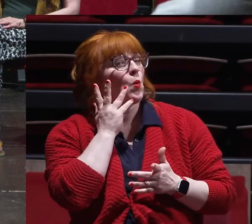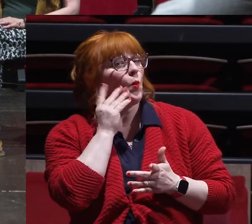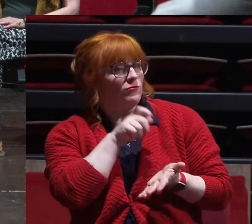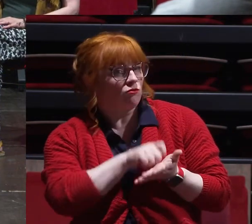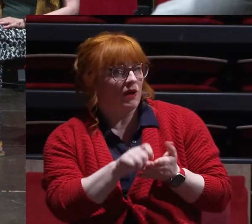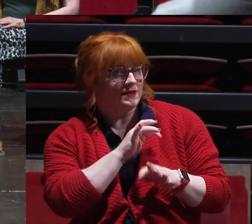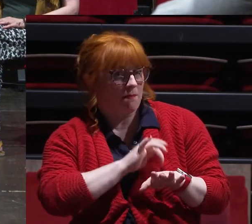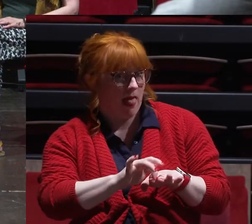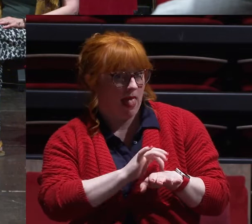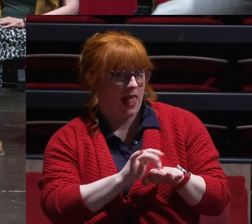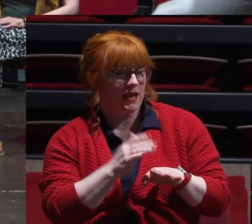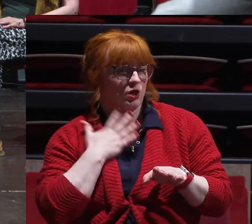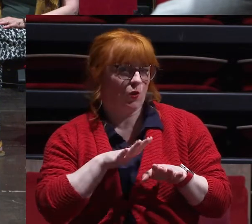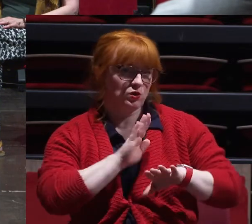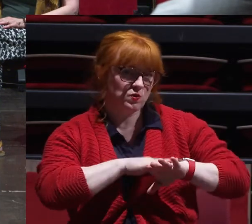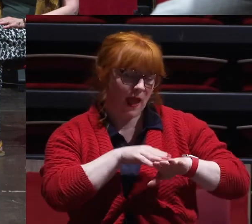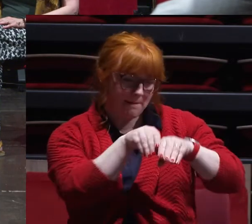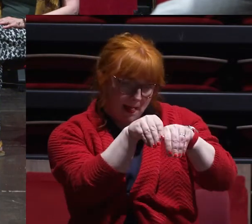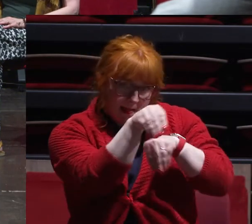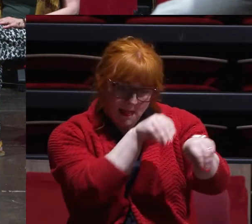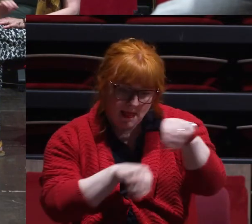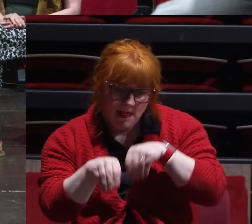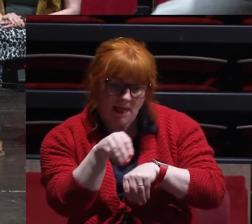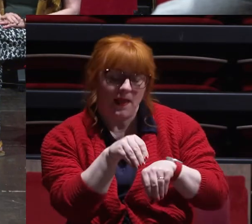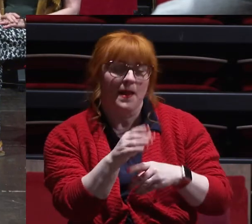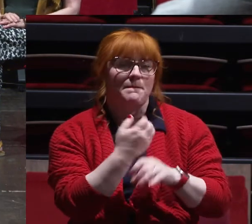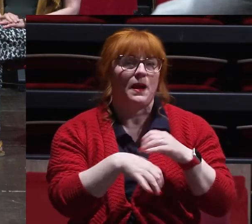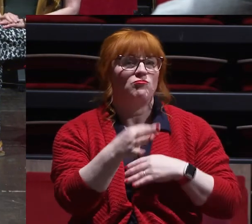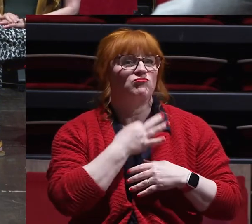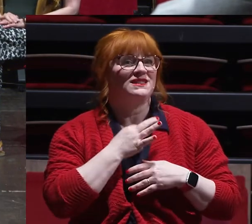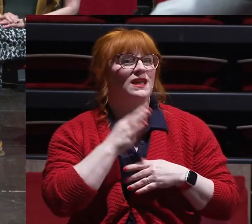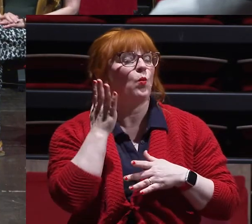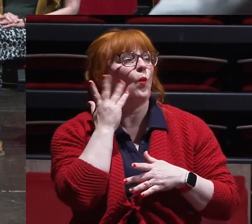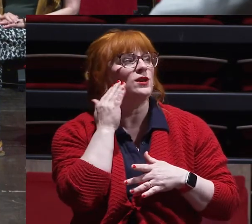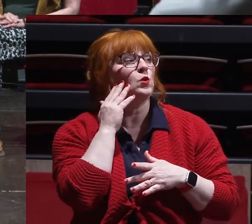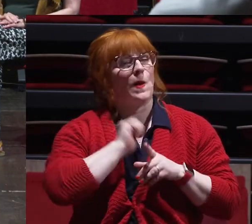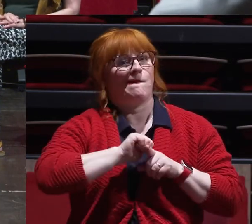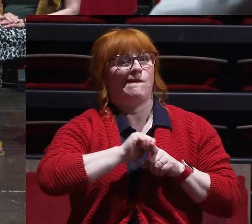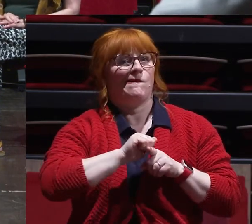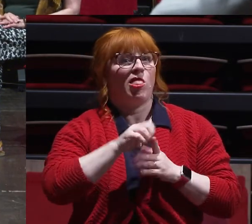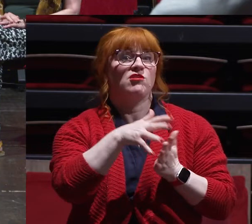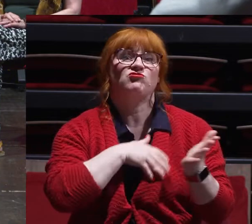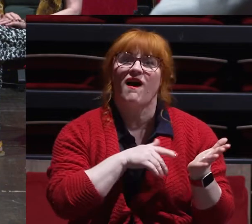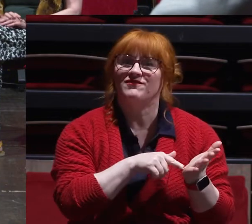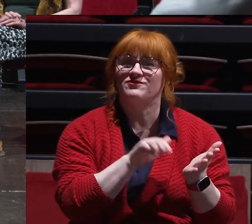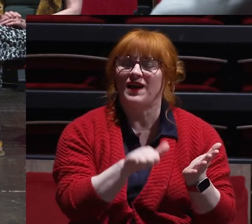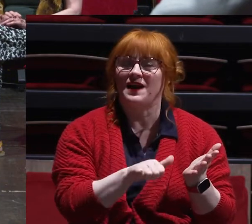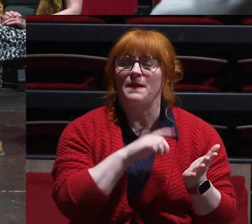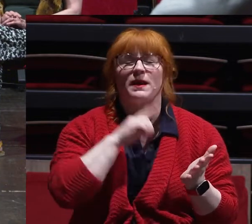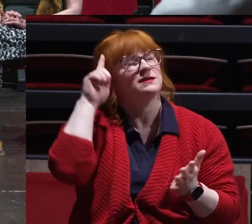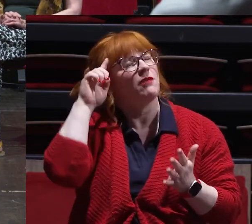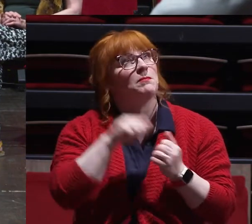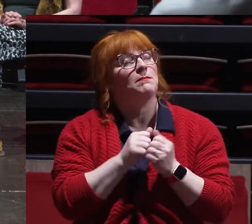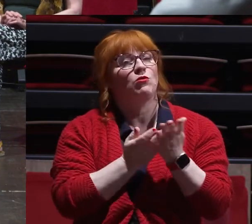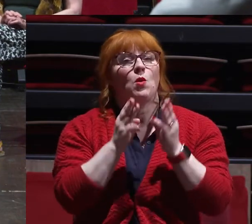play that structurally plays around with time, if you redraft it. Because I remember we